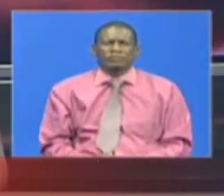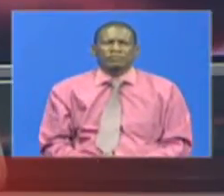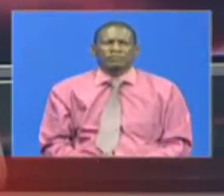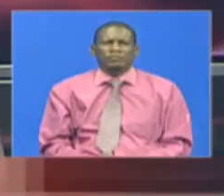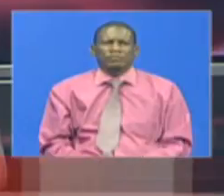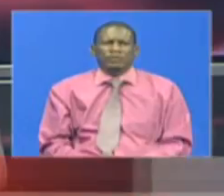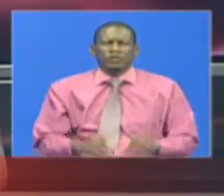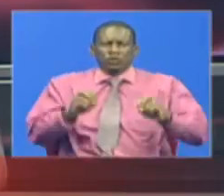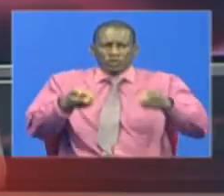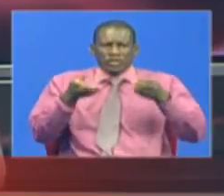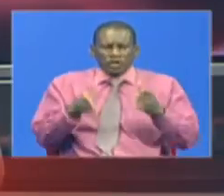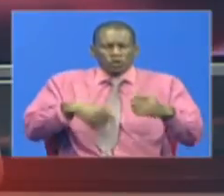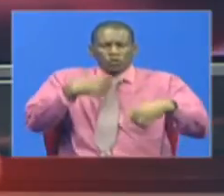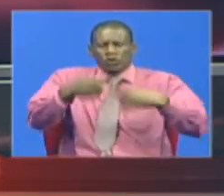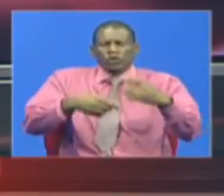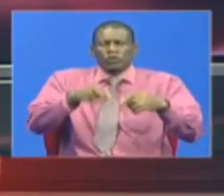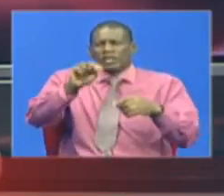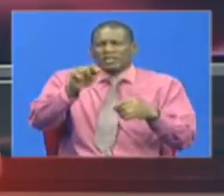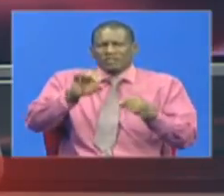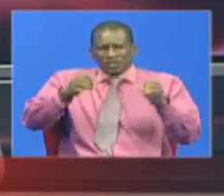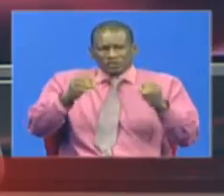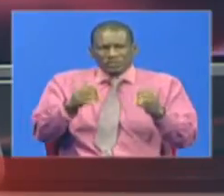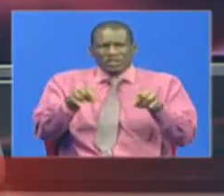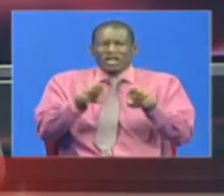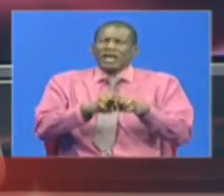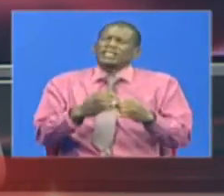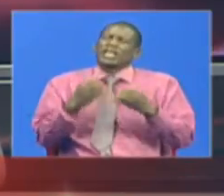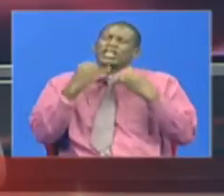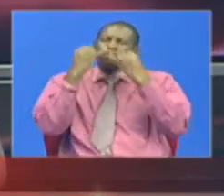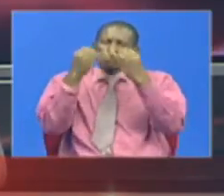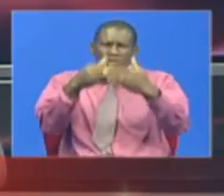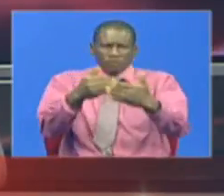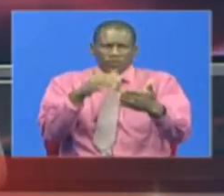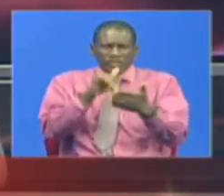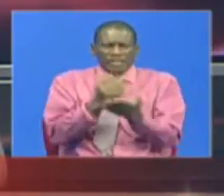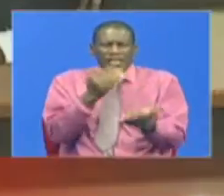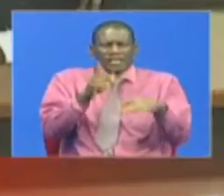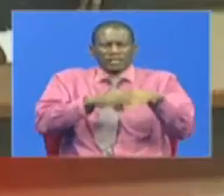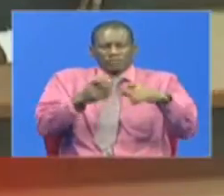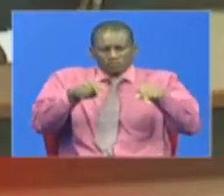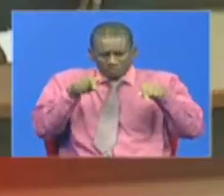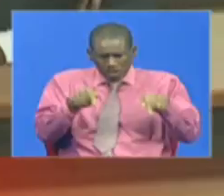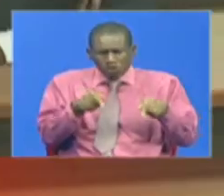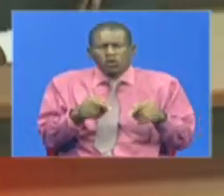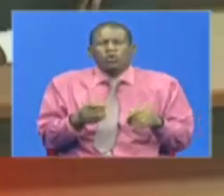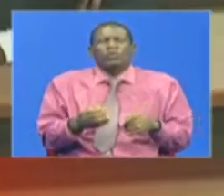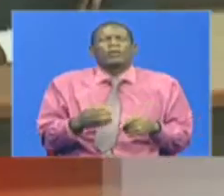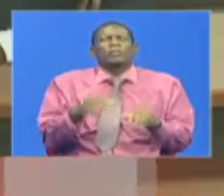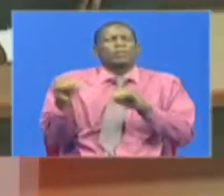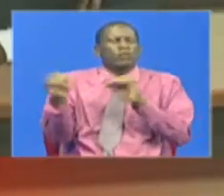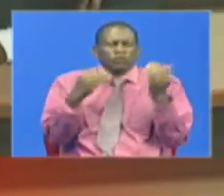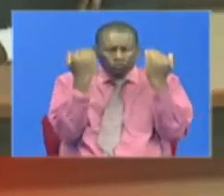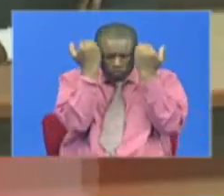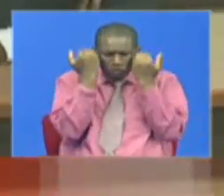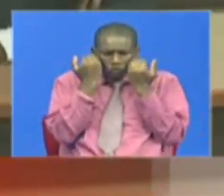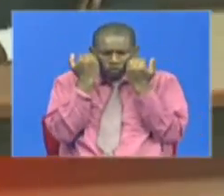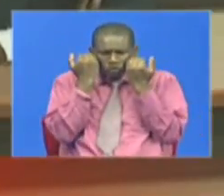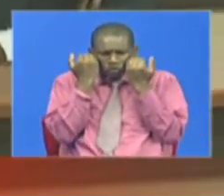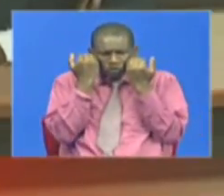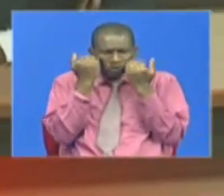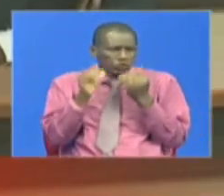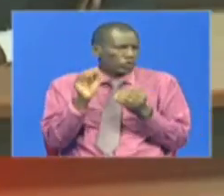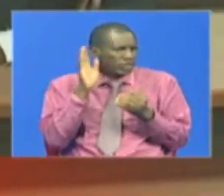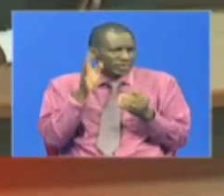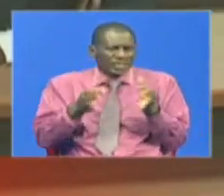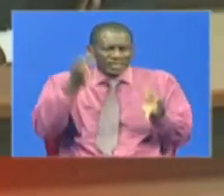Na mtazamaji, tunaendelea na NTV jioni, na kama nilivyokudokezea awali ni kuwa muda wote kutoka sasa tutakuwa tukirejesheni mahakamani kupata kuisikiza